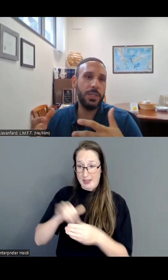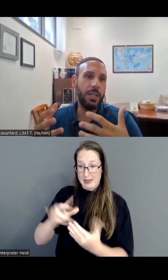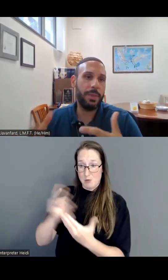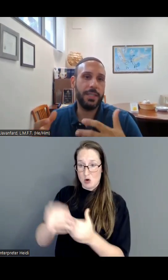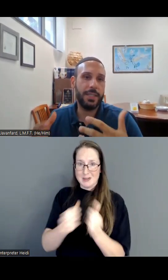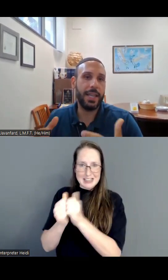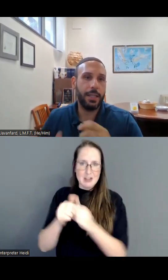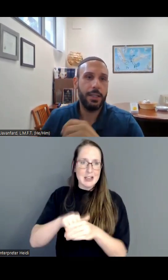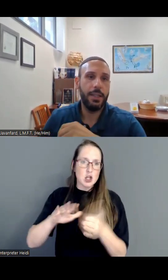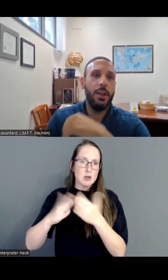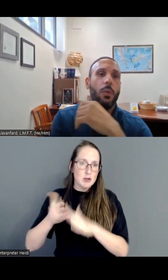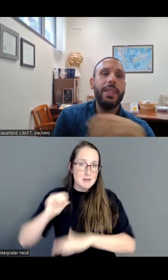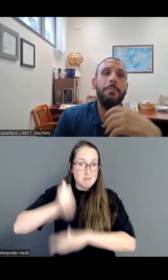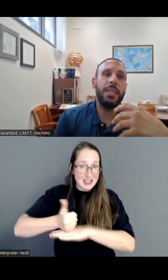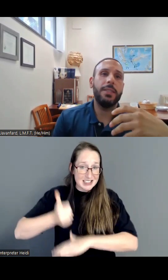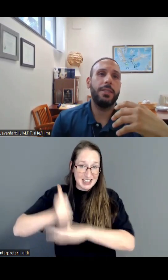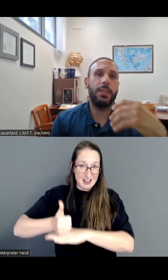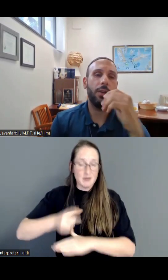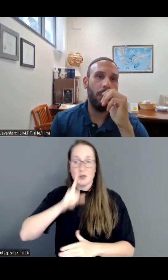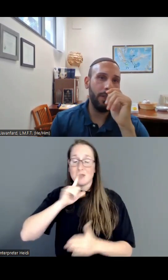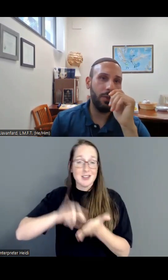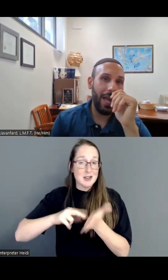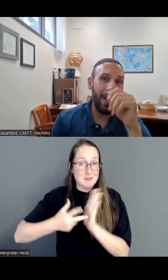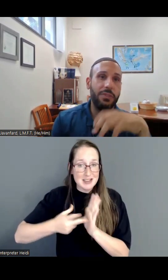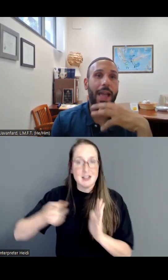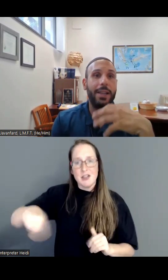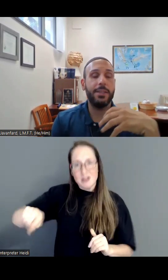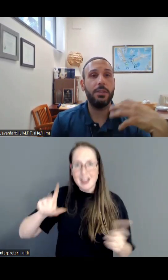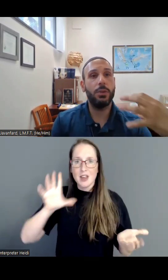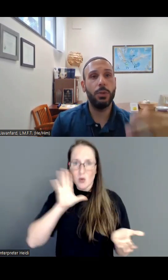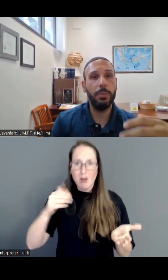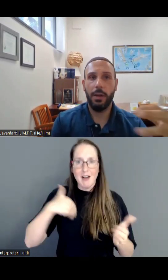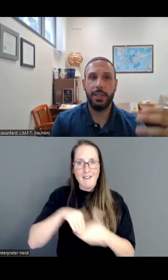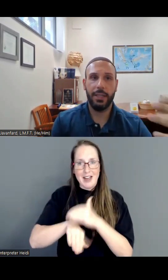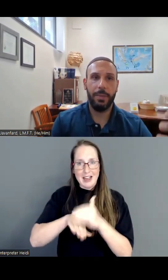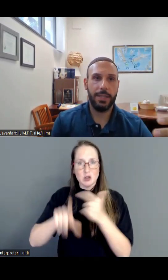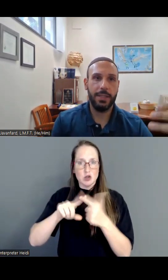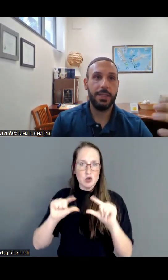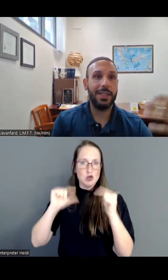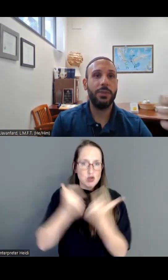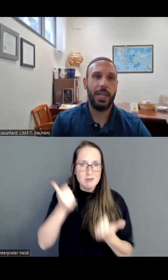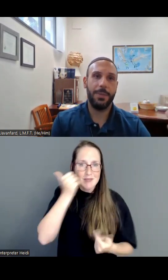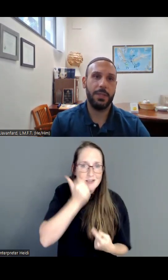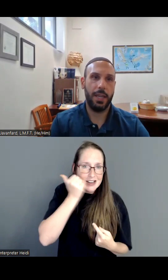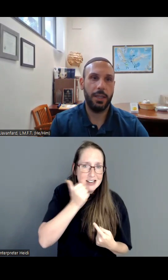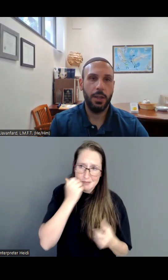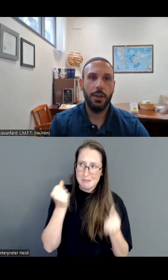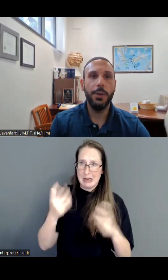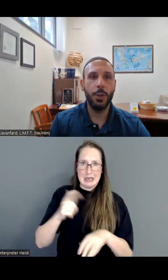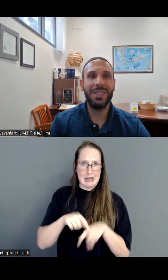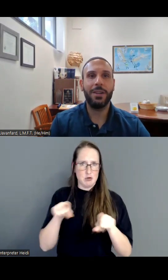a community-based setting. What that means is that they are going to have access to group on a daily basis several times a